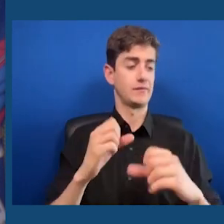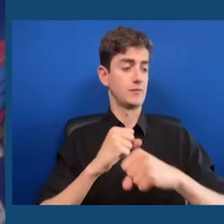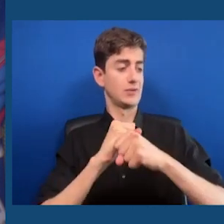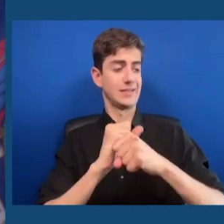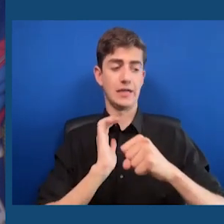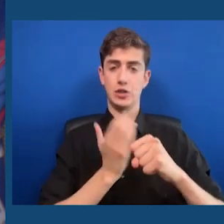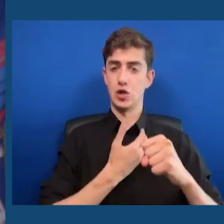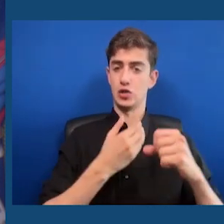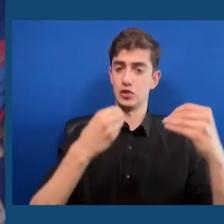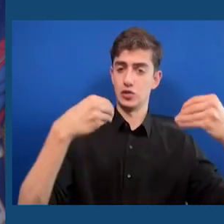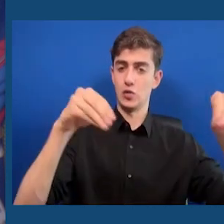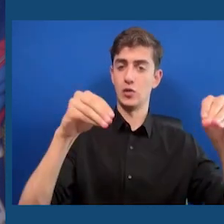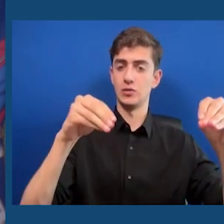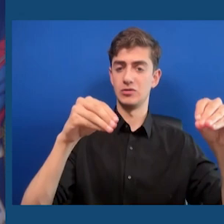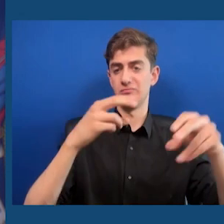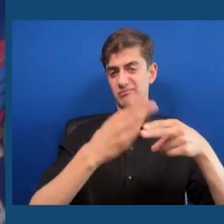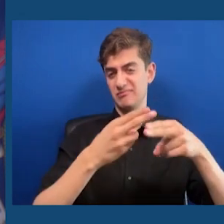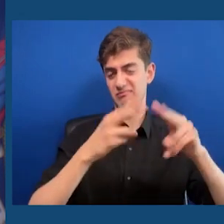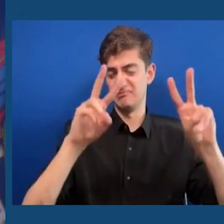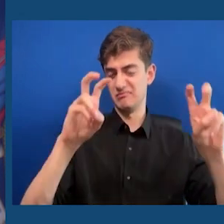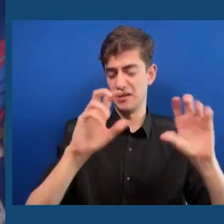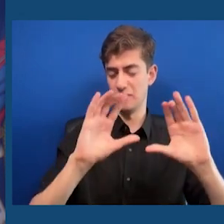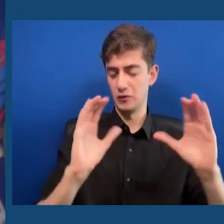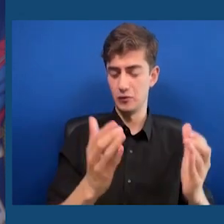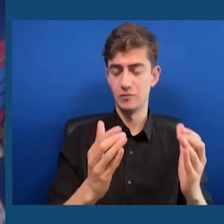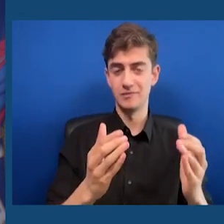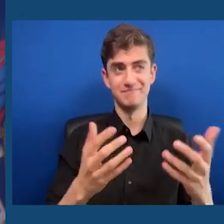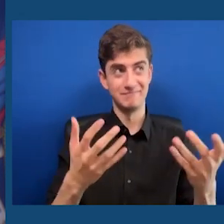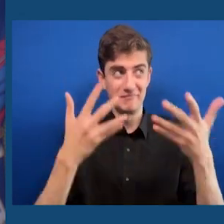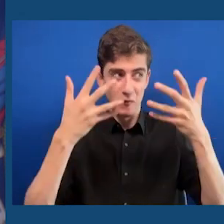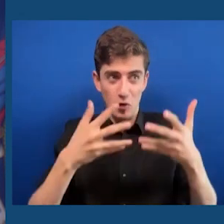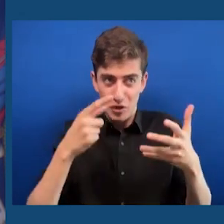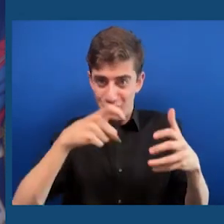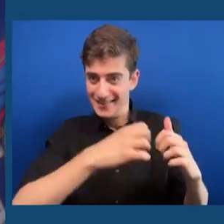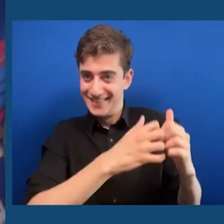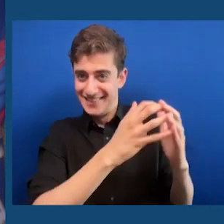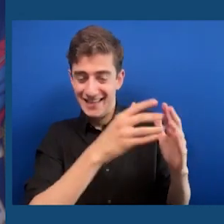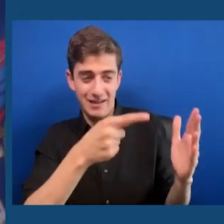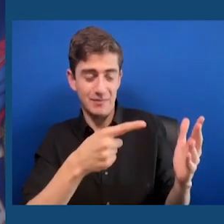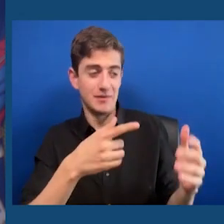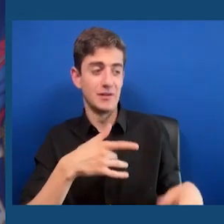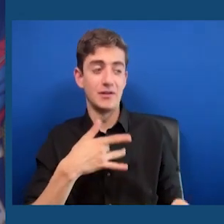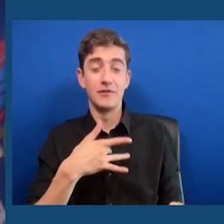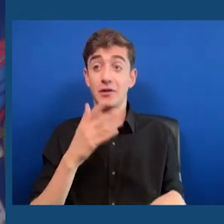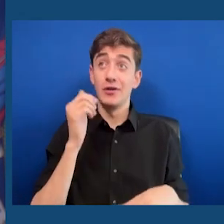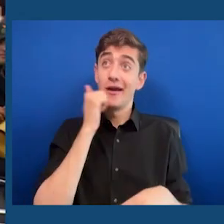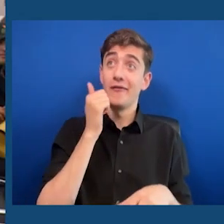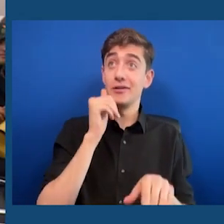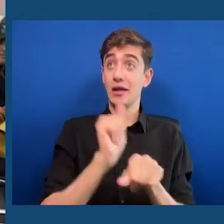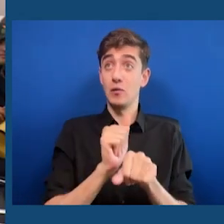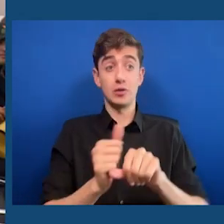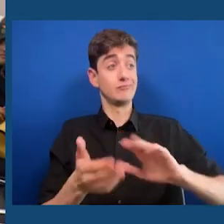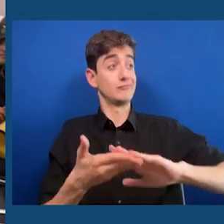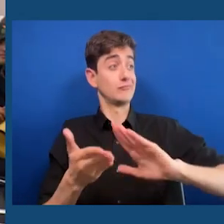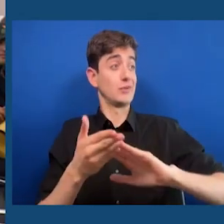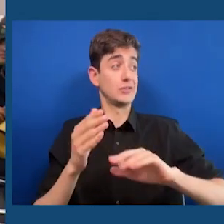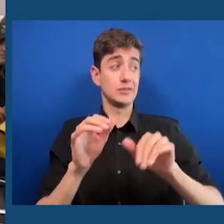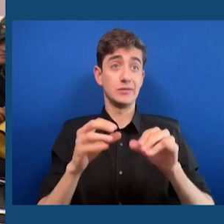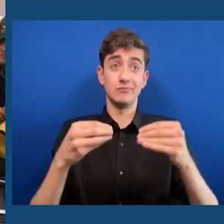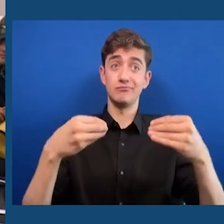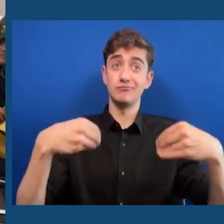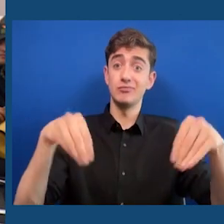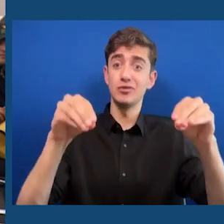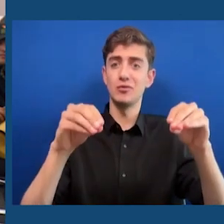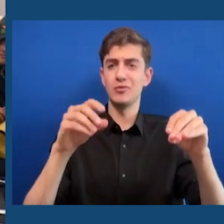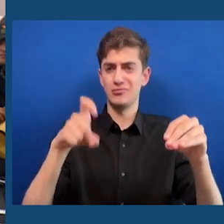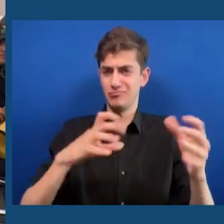such a group, Nelson, that there was necessity, that you had to take your eye off of the everyday work of managing the workflow,